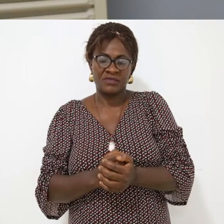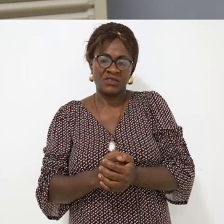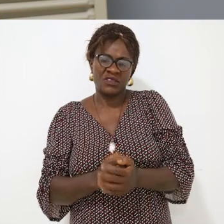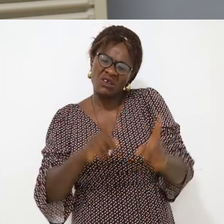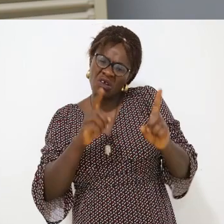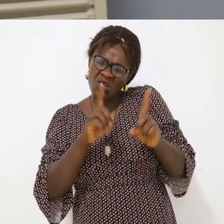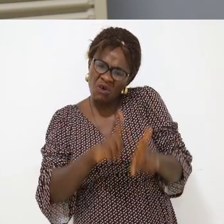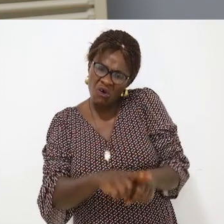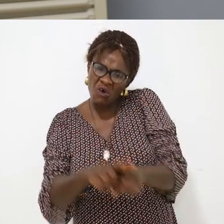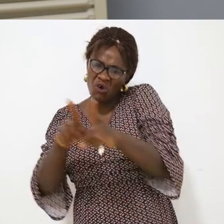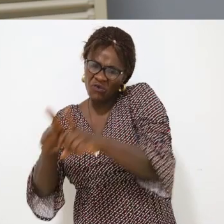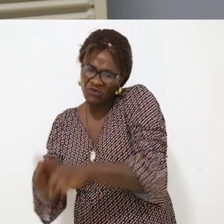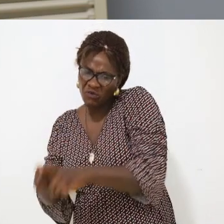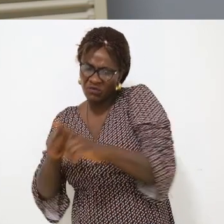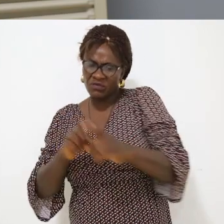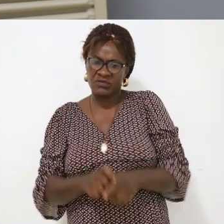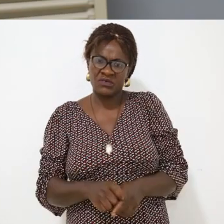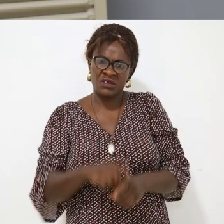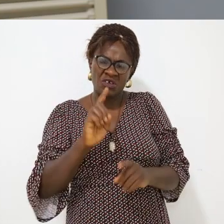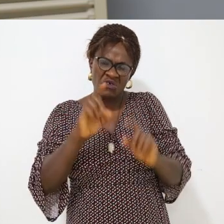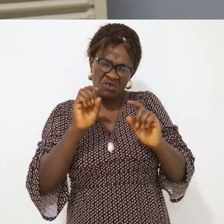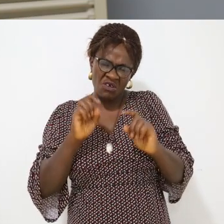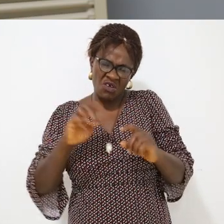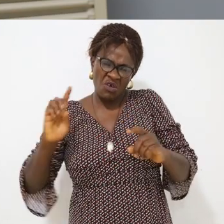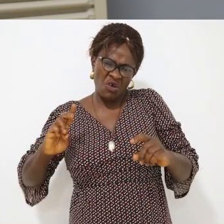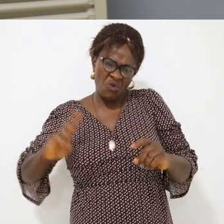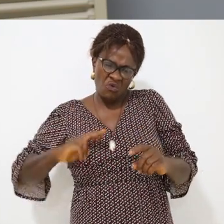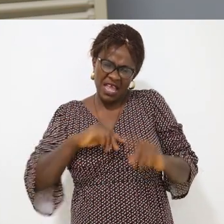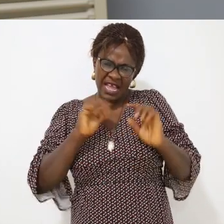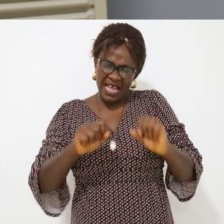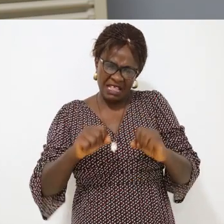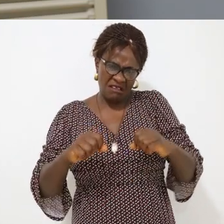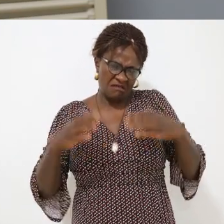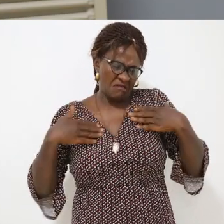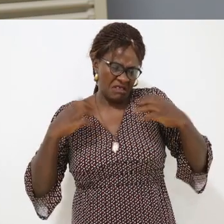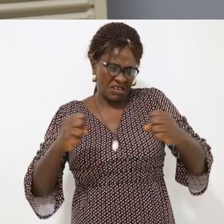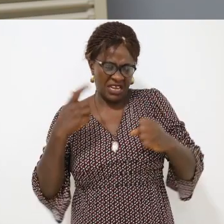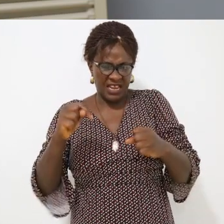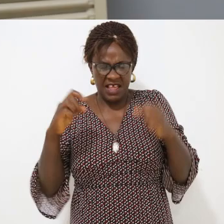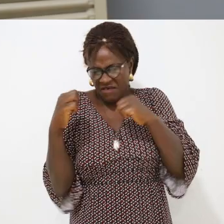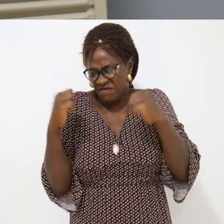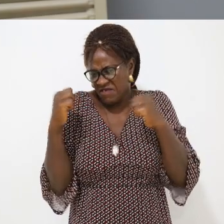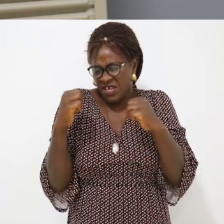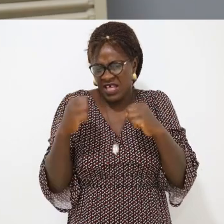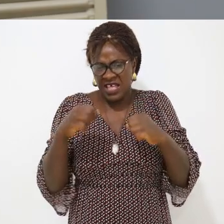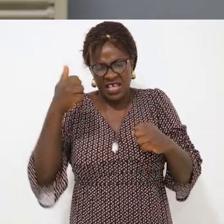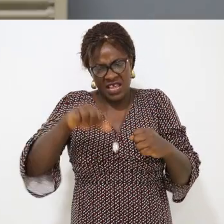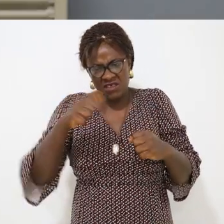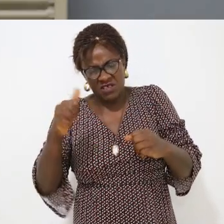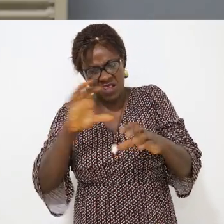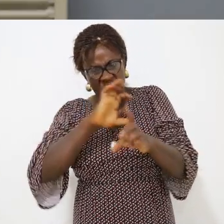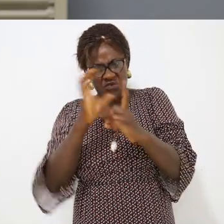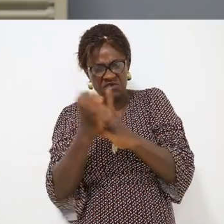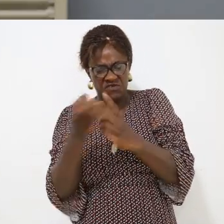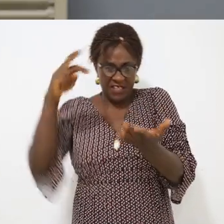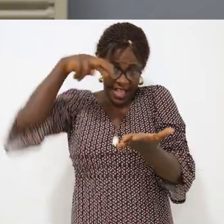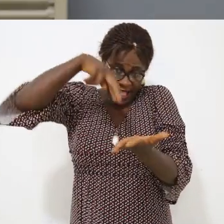We also, of course, we can treat the fever and any other conditions which arise